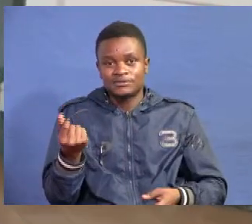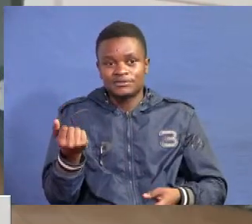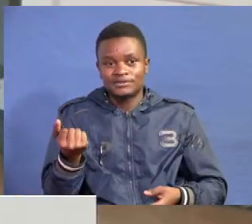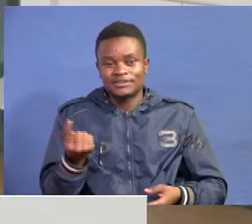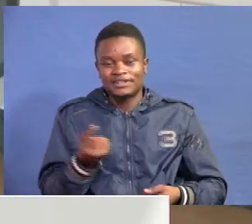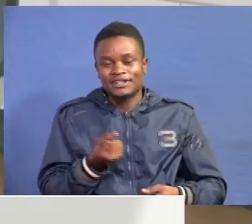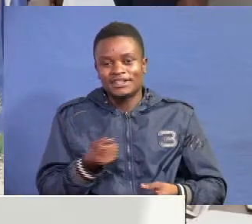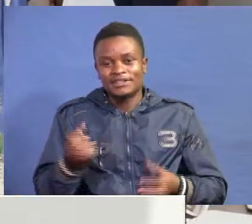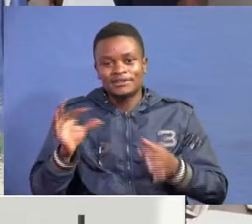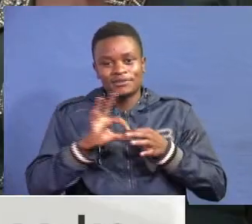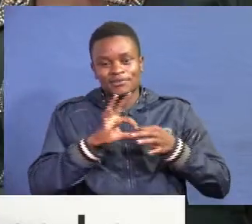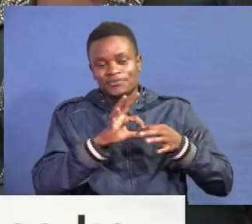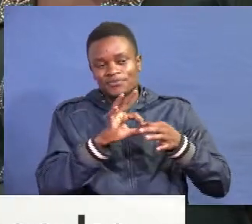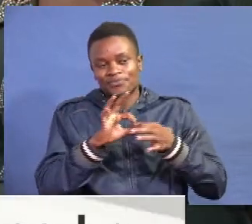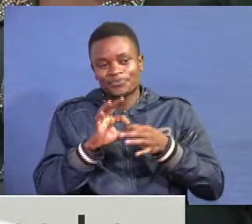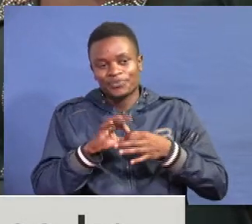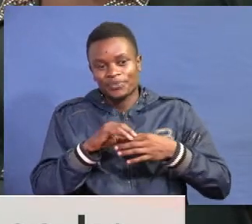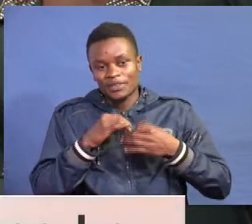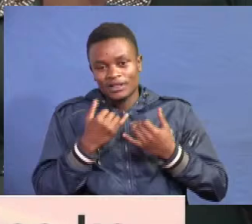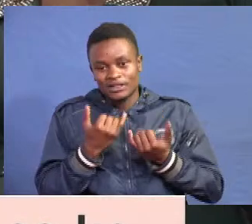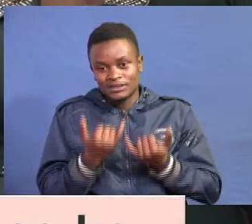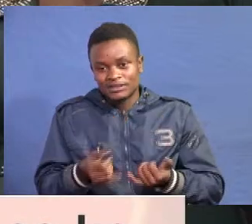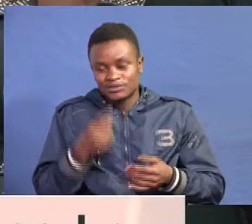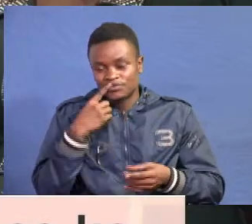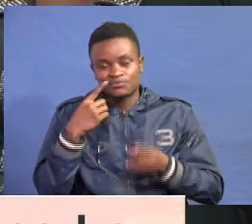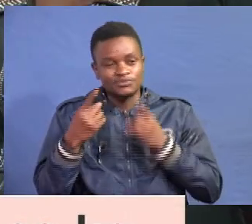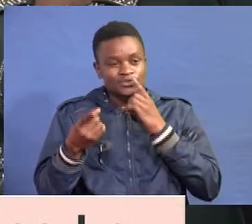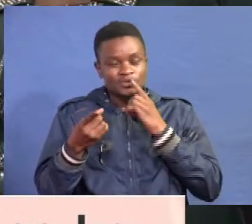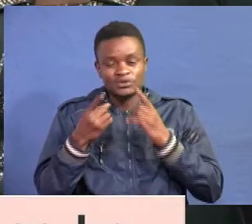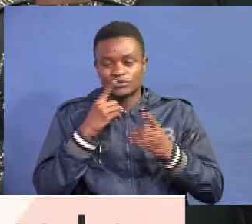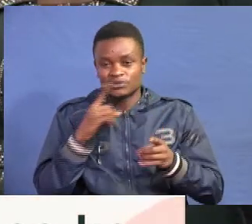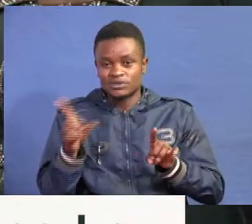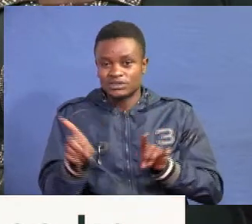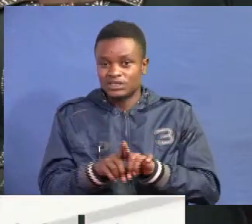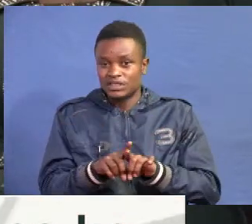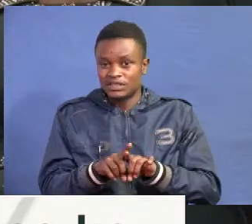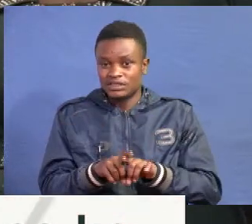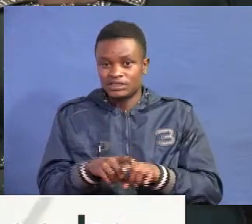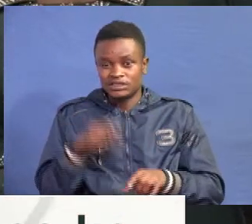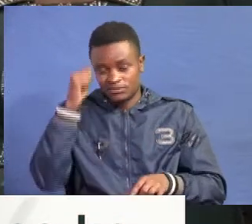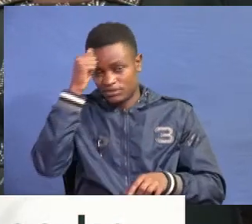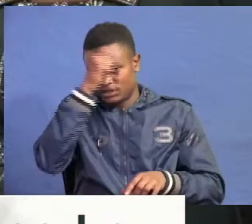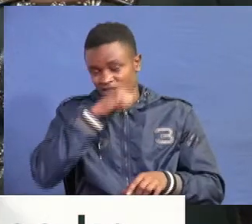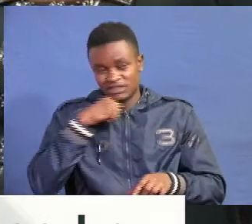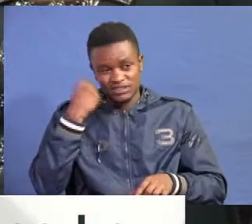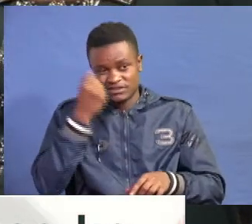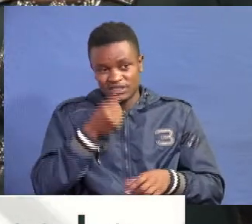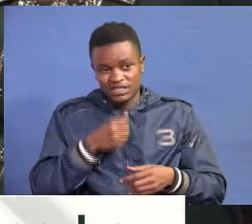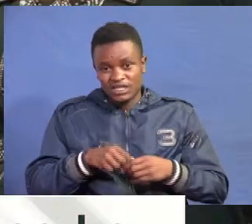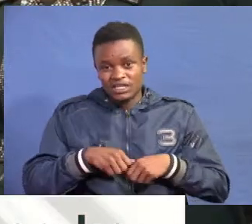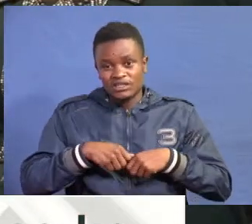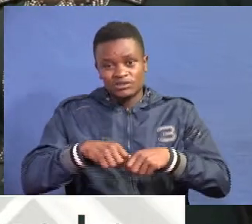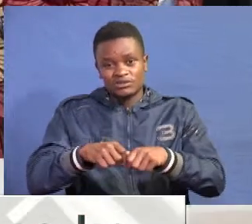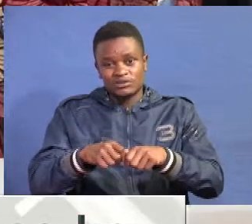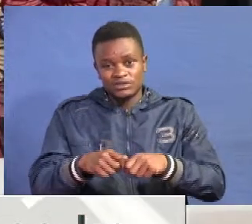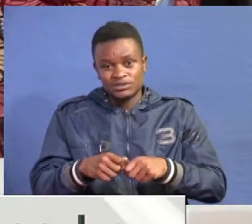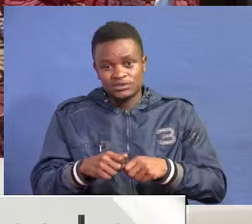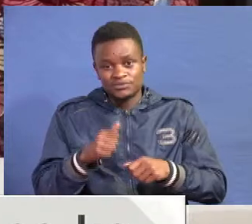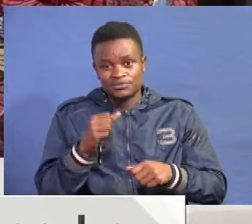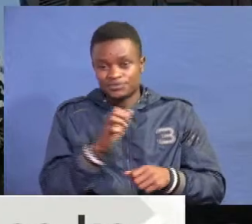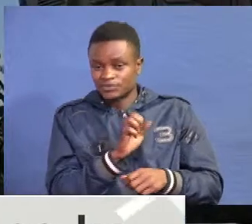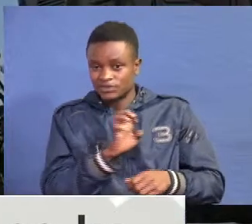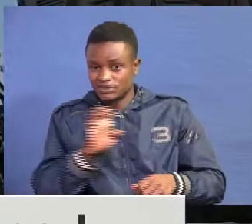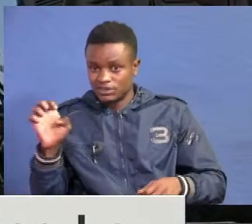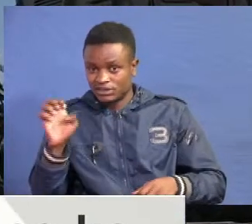ties. Mudavadi addressed the U.S. administration on the conflicts in the Greater Horn of Africa, focusing on the ongoing East African Community and